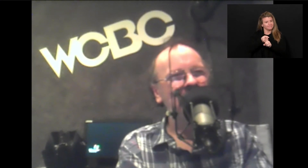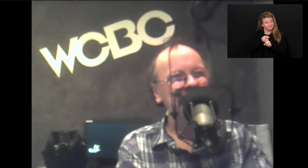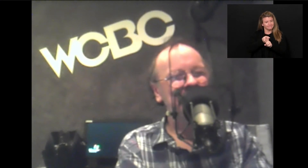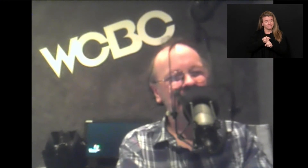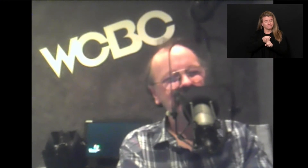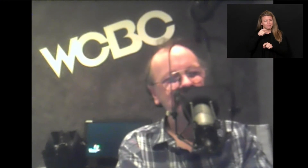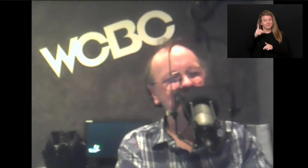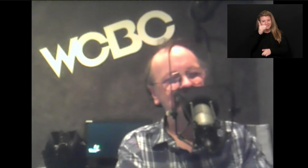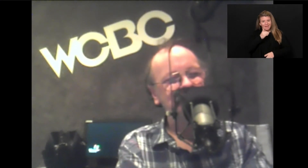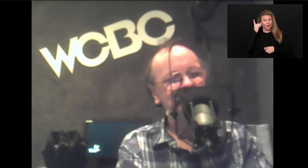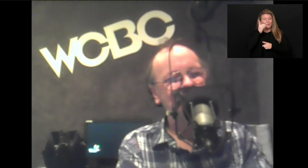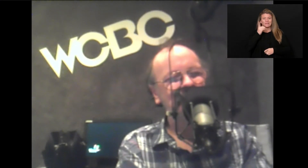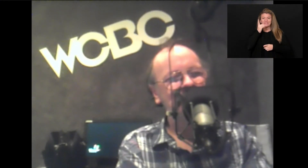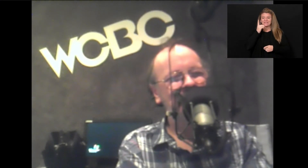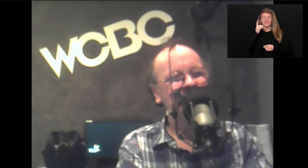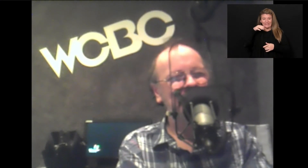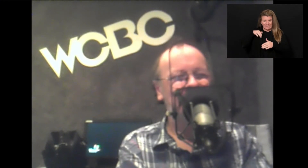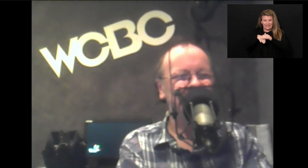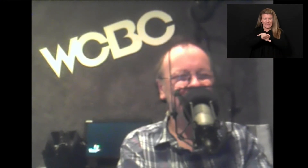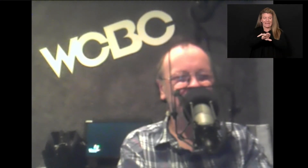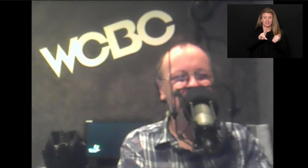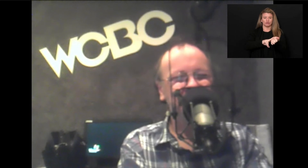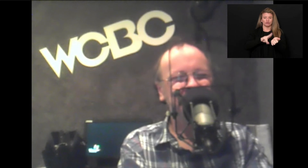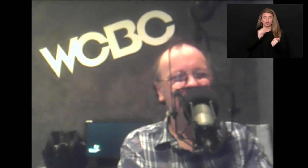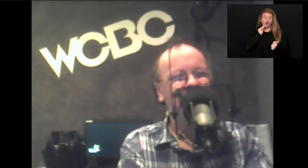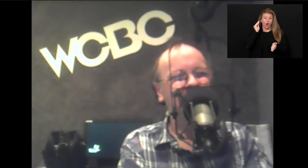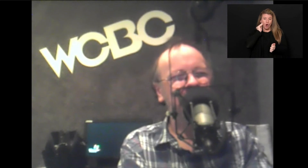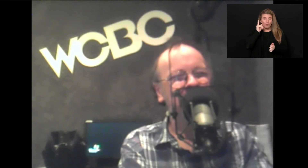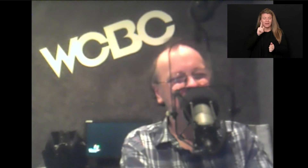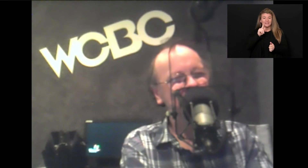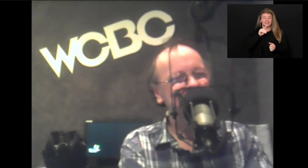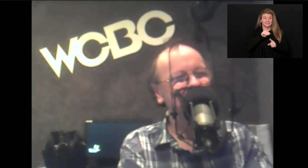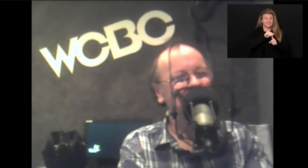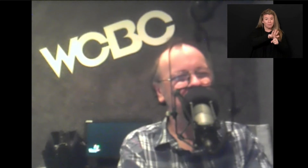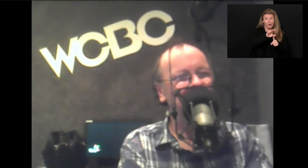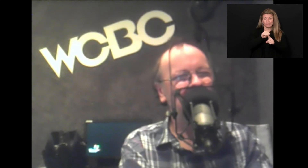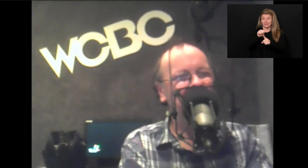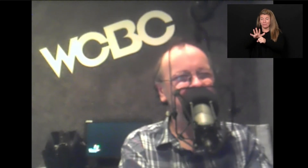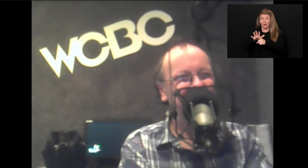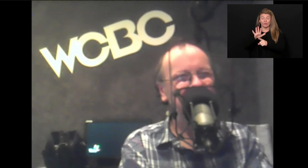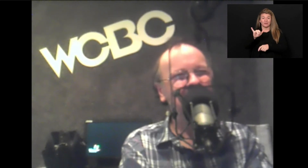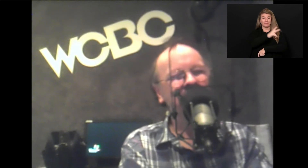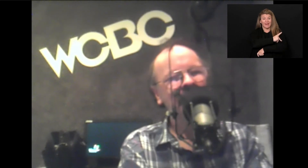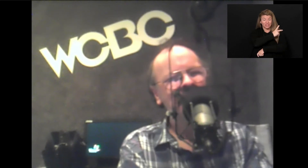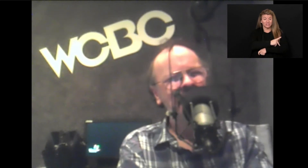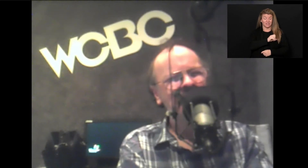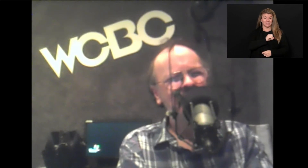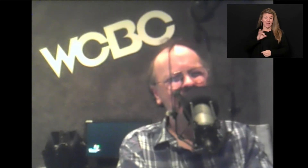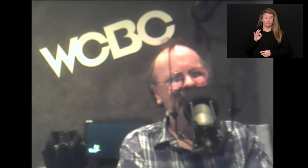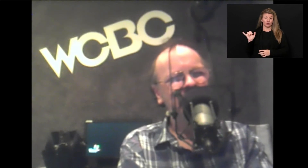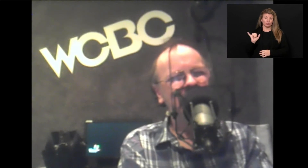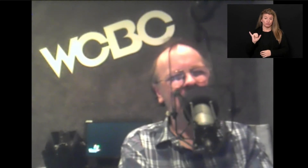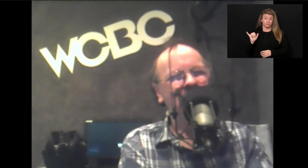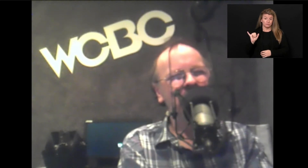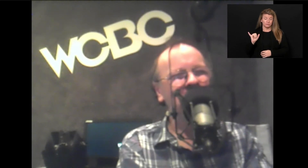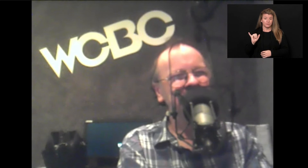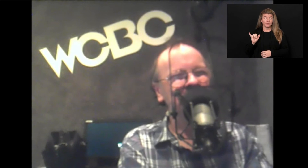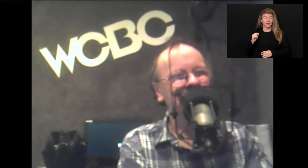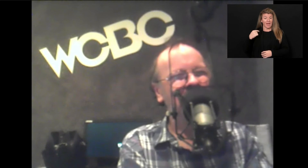the virus getting into the nursing home, and that has exposed a lot of the patients and, of course, a lot of the staff. And I'm